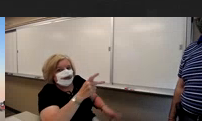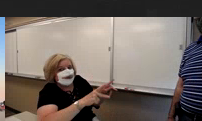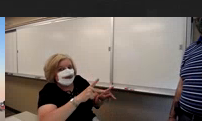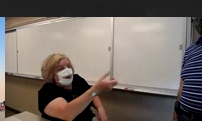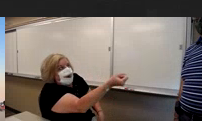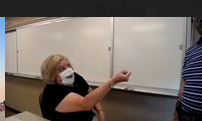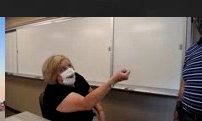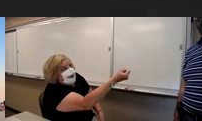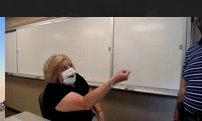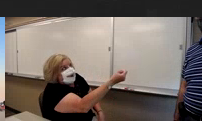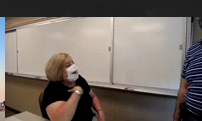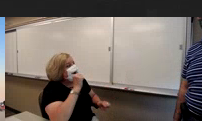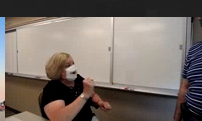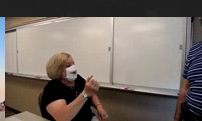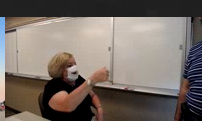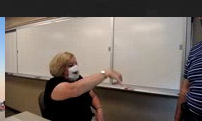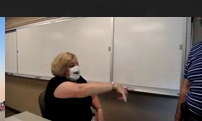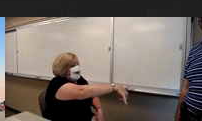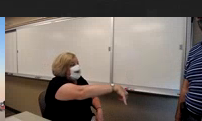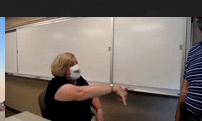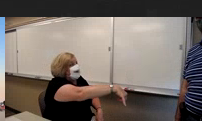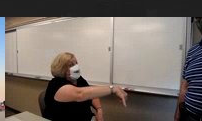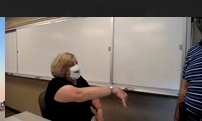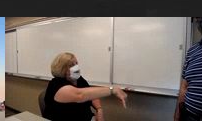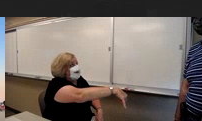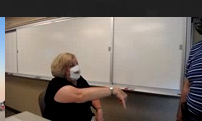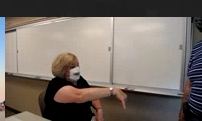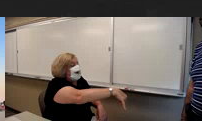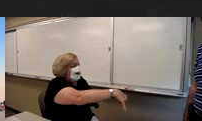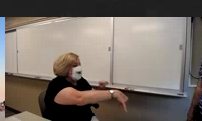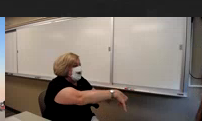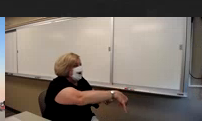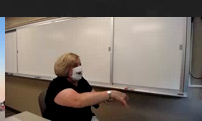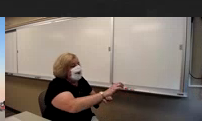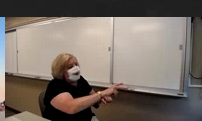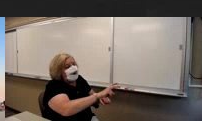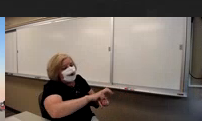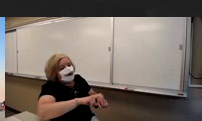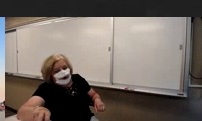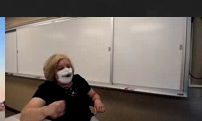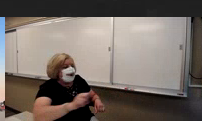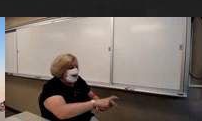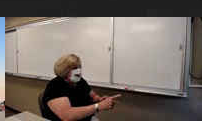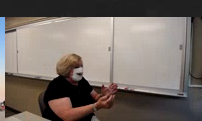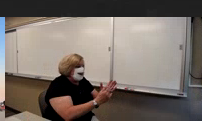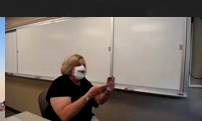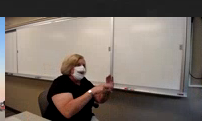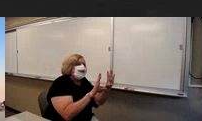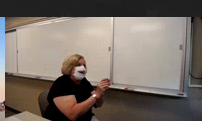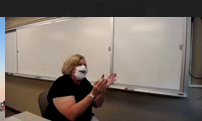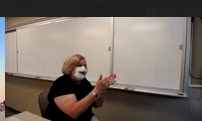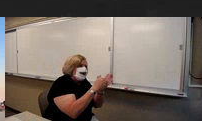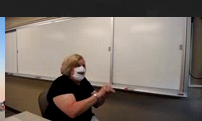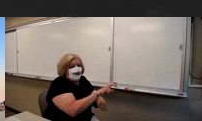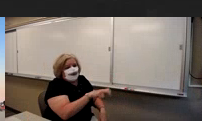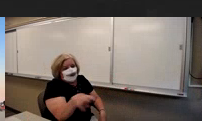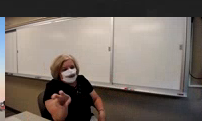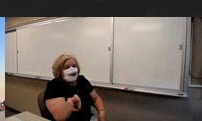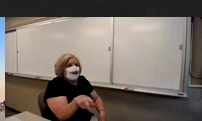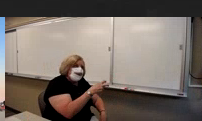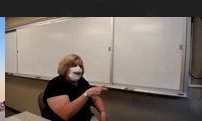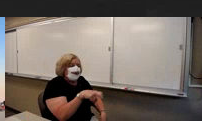could either hang up, hit the little phone icon to hang up, or I can go back to that meeting. Okay. So